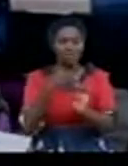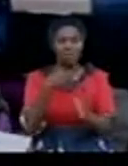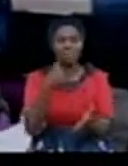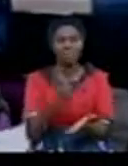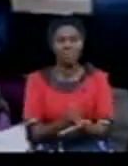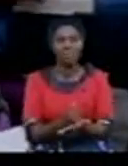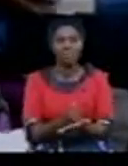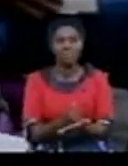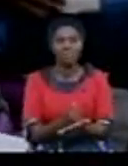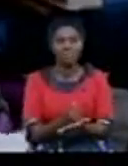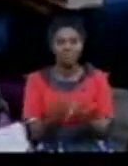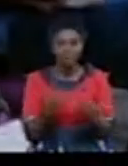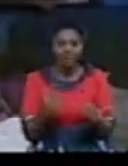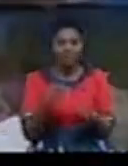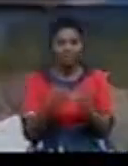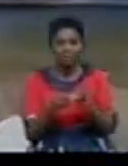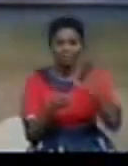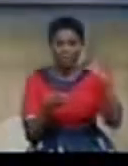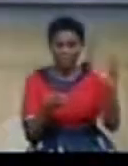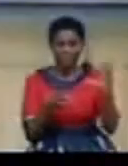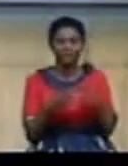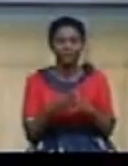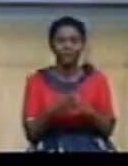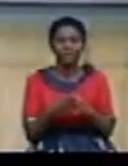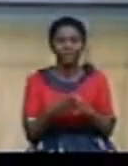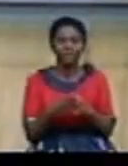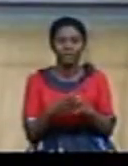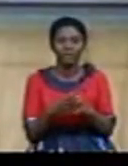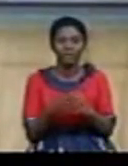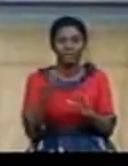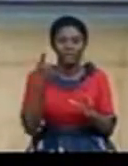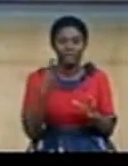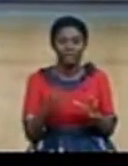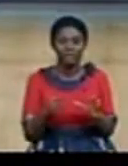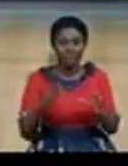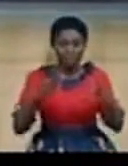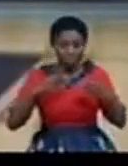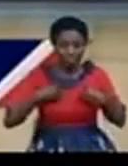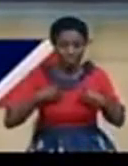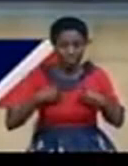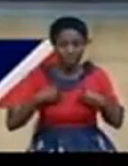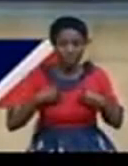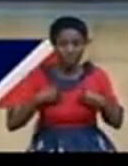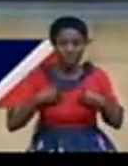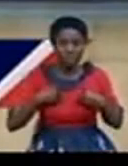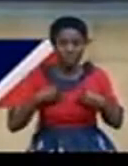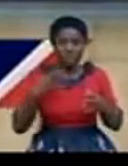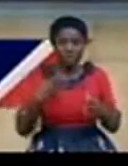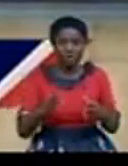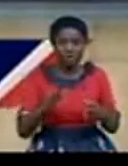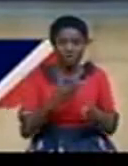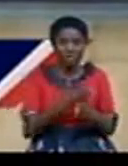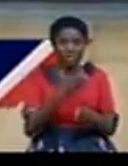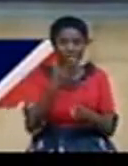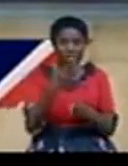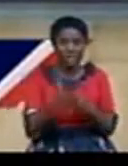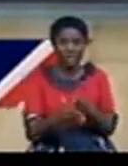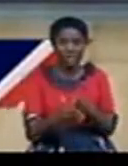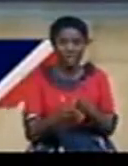three, the possession of entire sanctification. Possession of